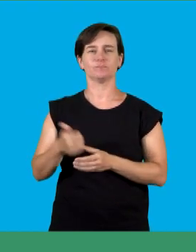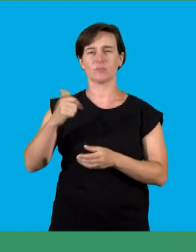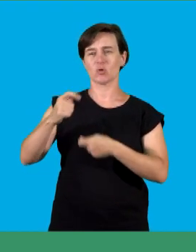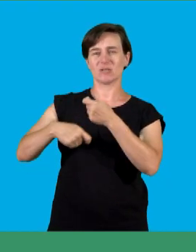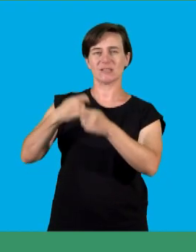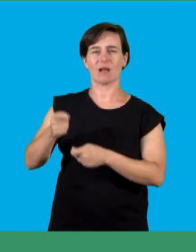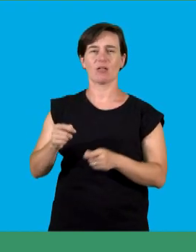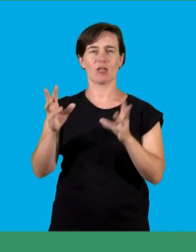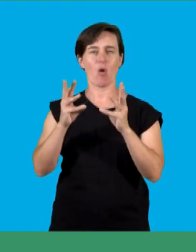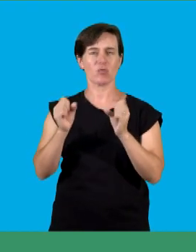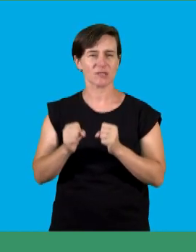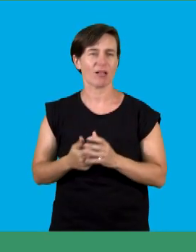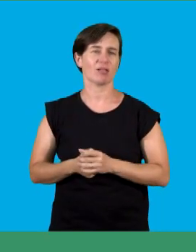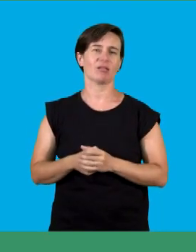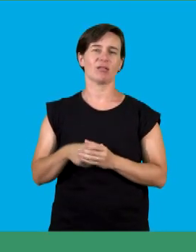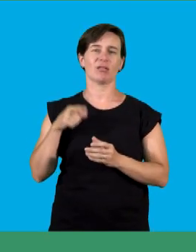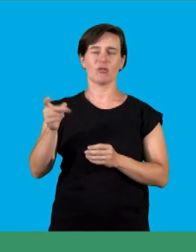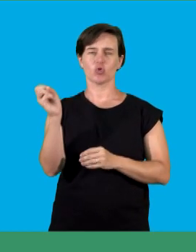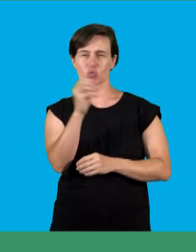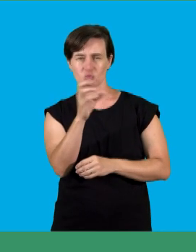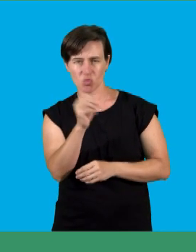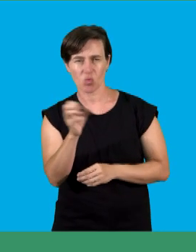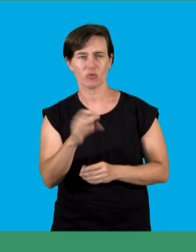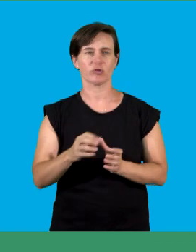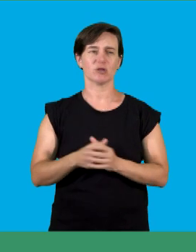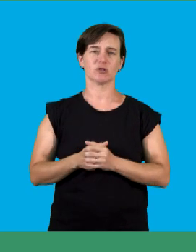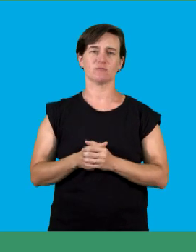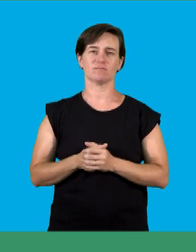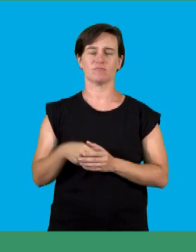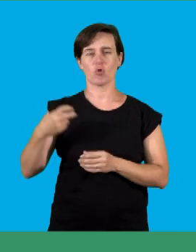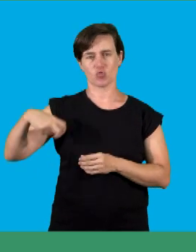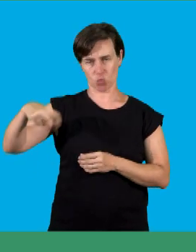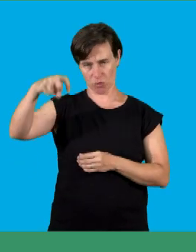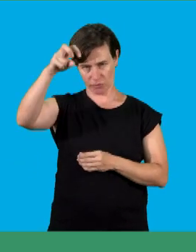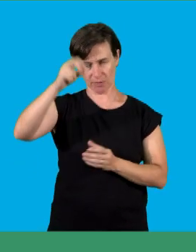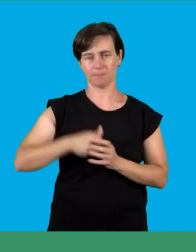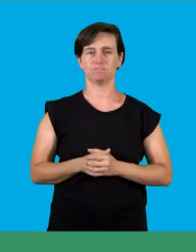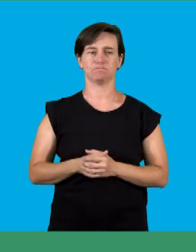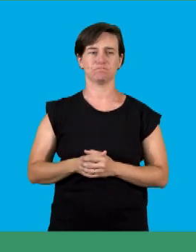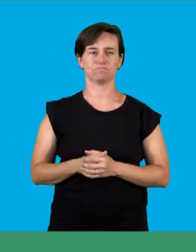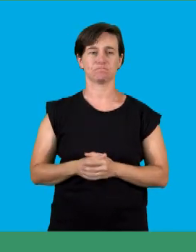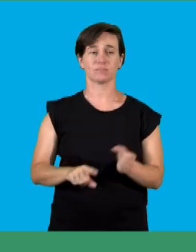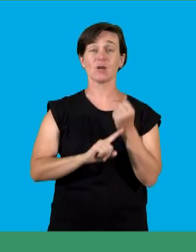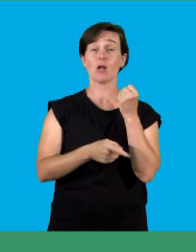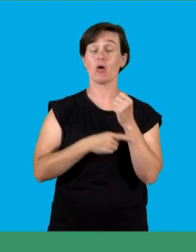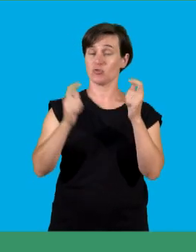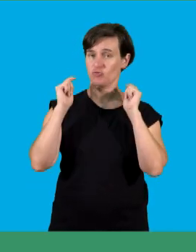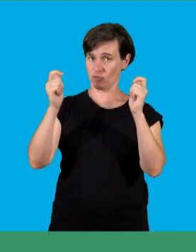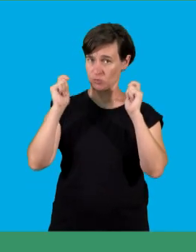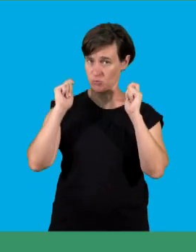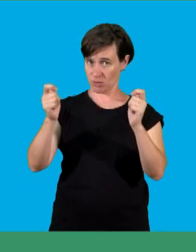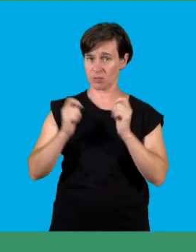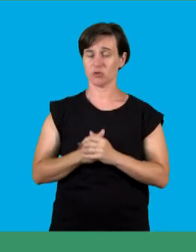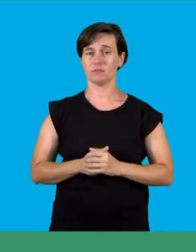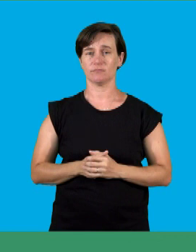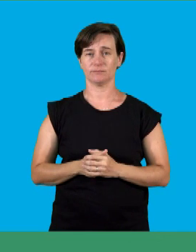have wholesalers, we have storage, and also we have tourism, and lastly we have our